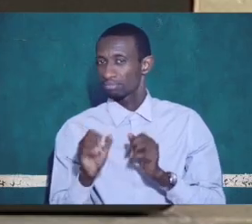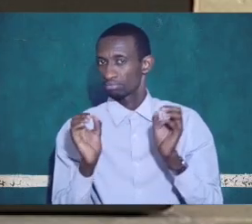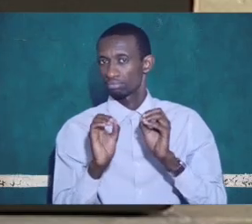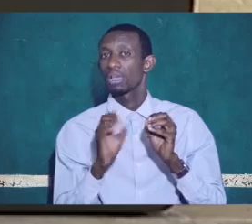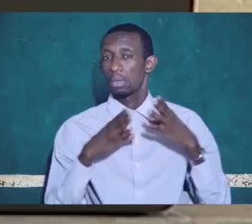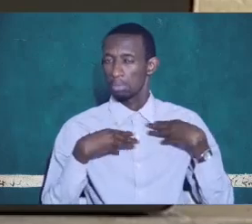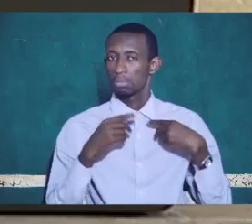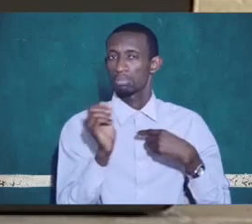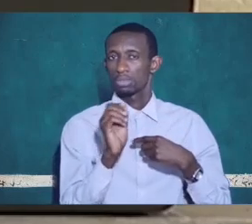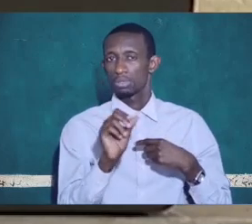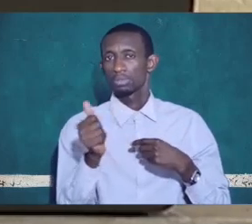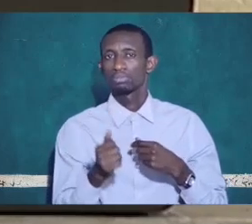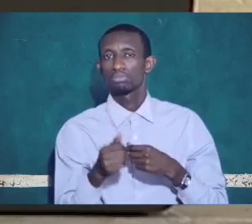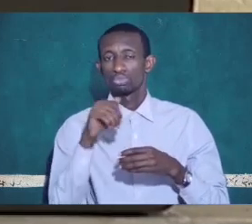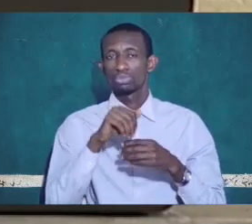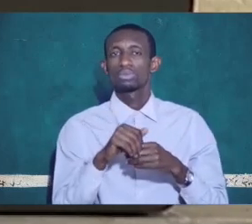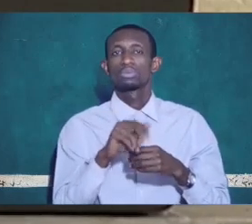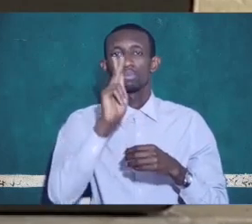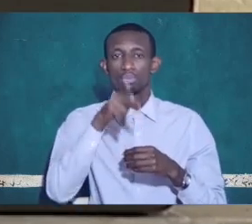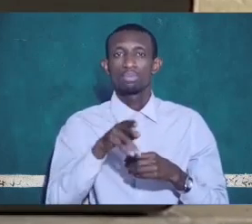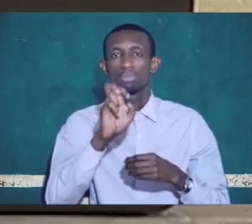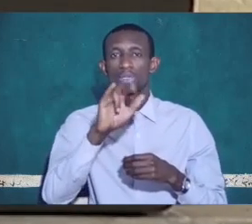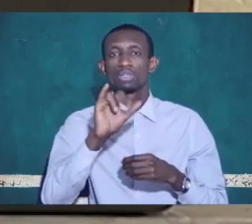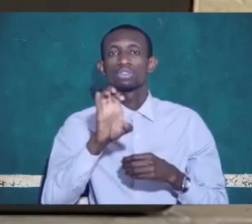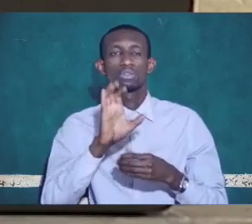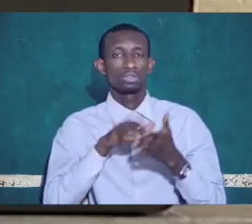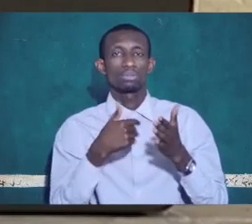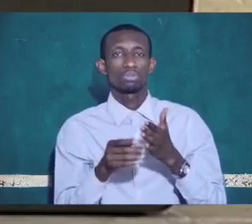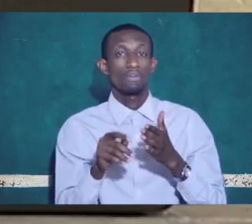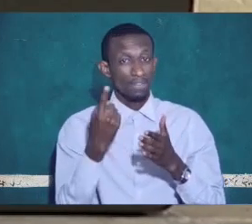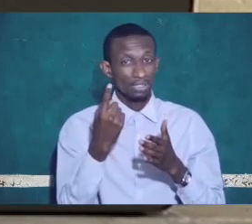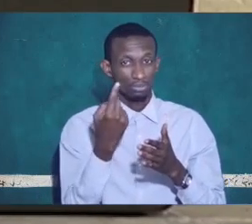20 elements in the periodic table. First 20 elements.